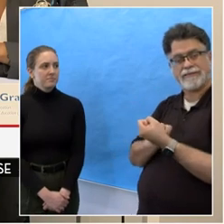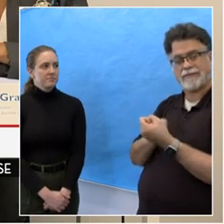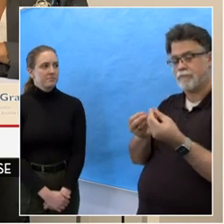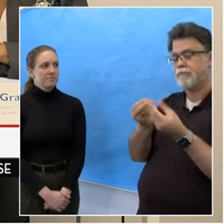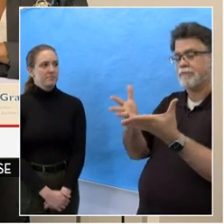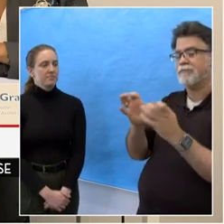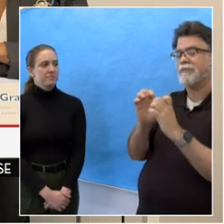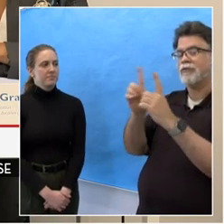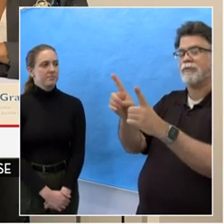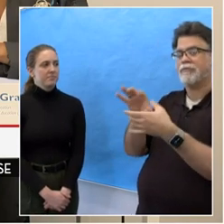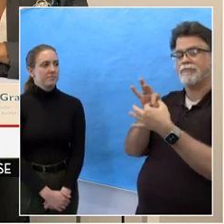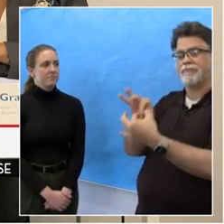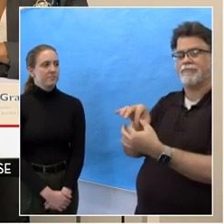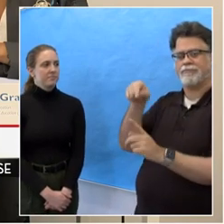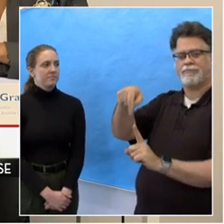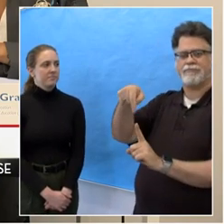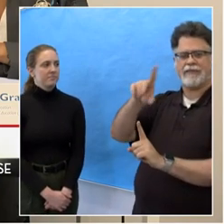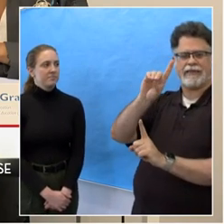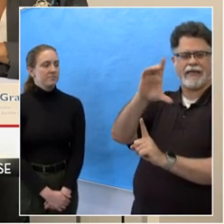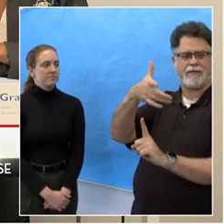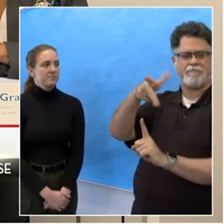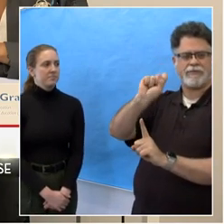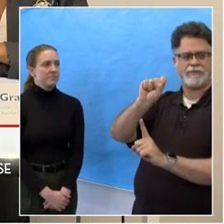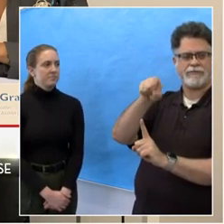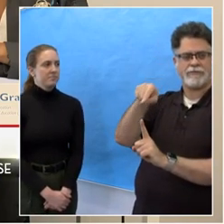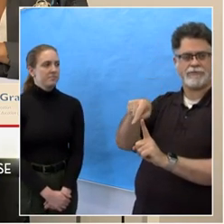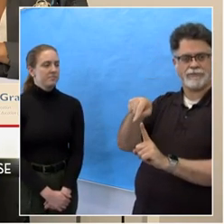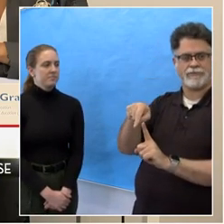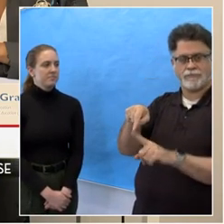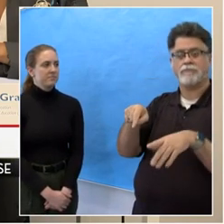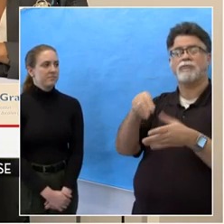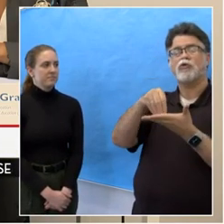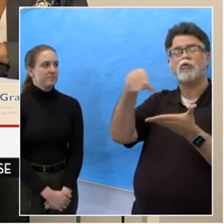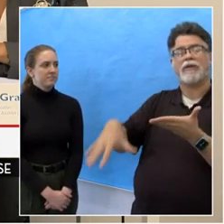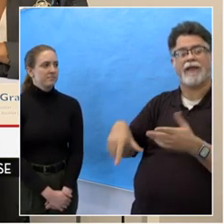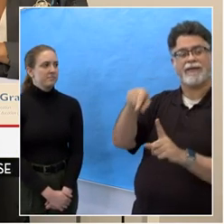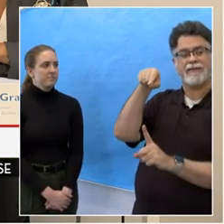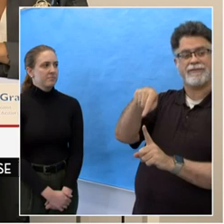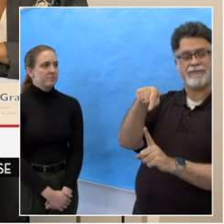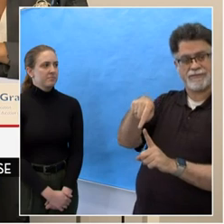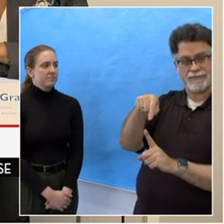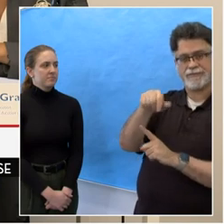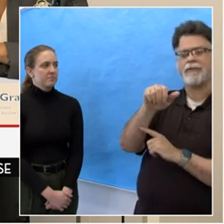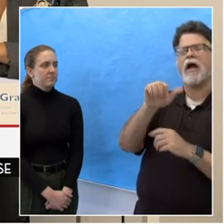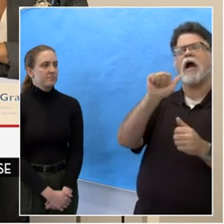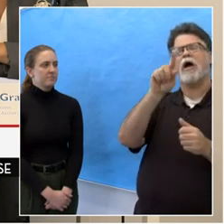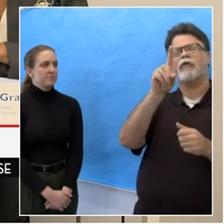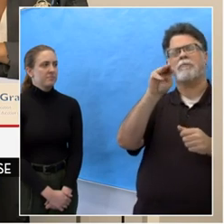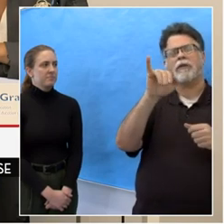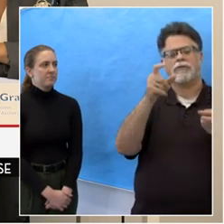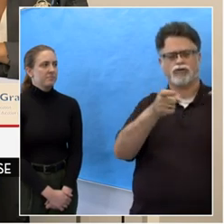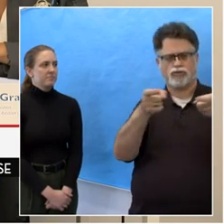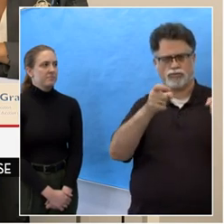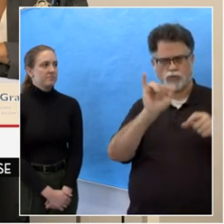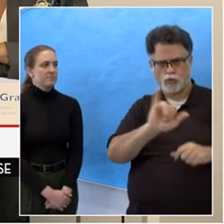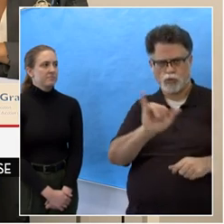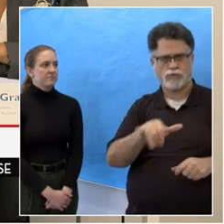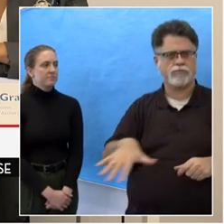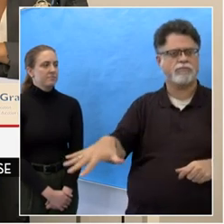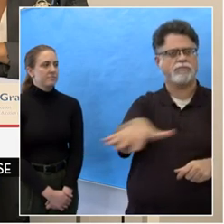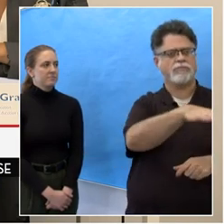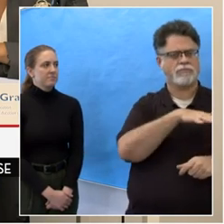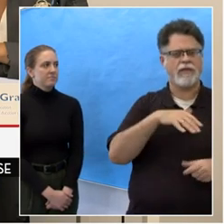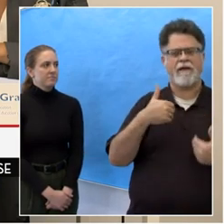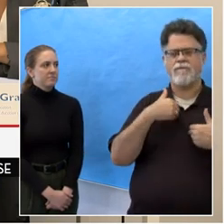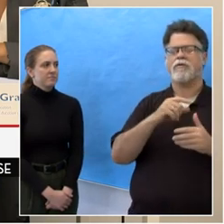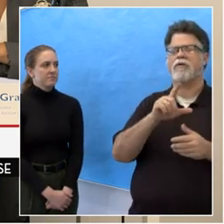administrators the context, the information, and the tools and resources they need to be successful. And then extending